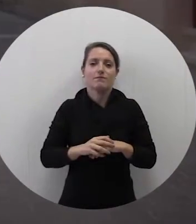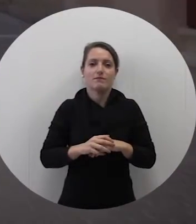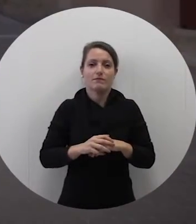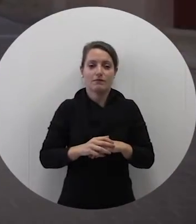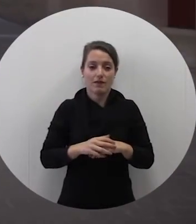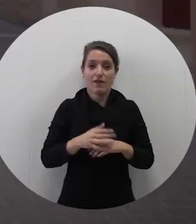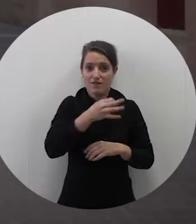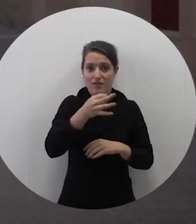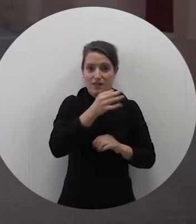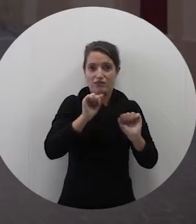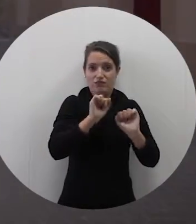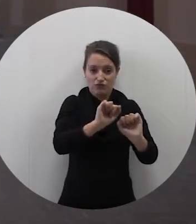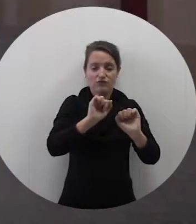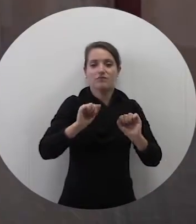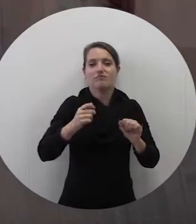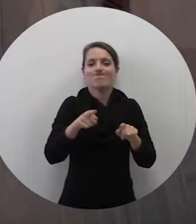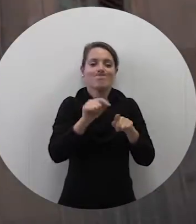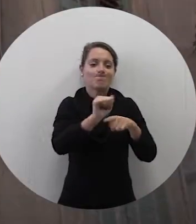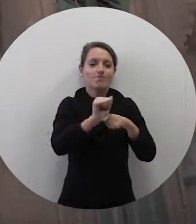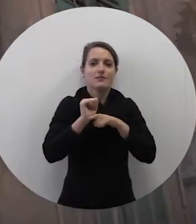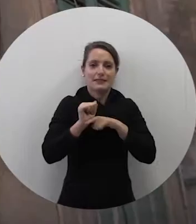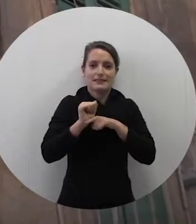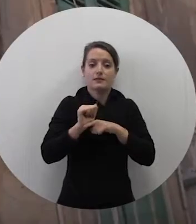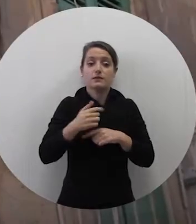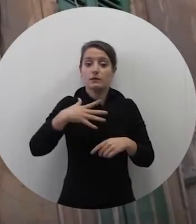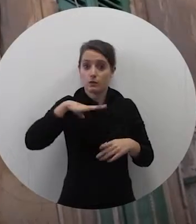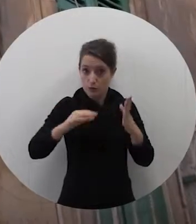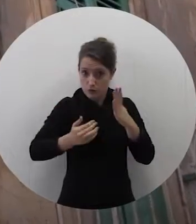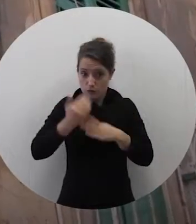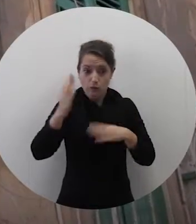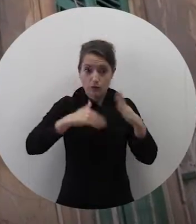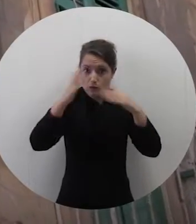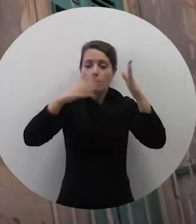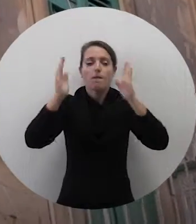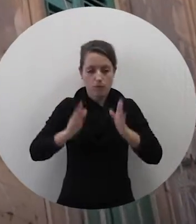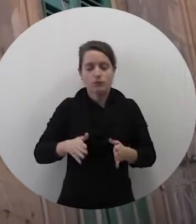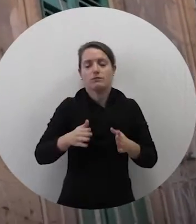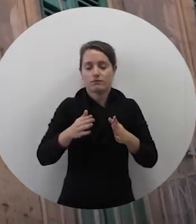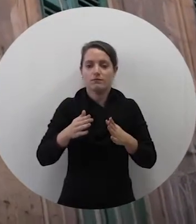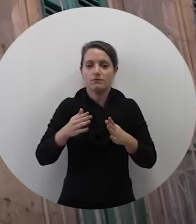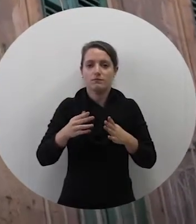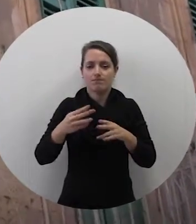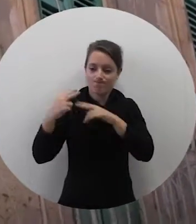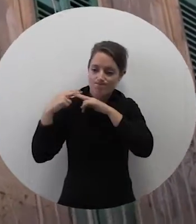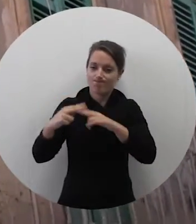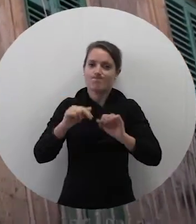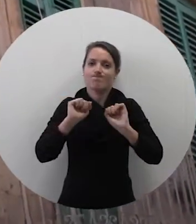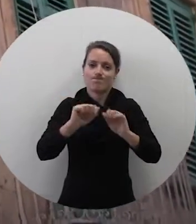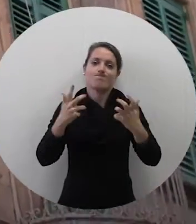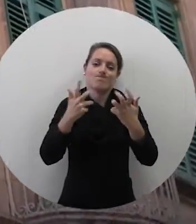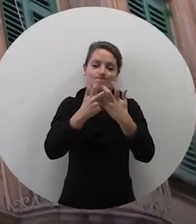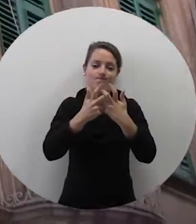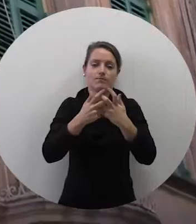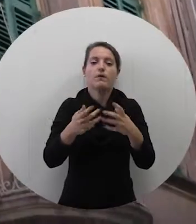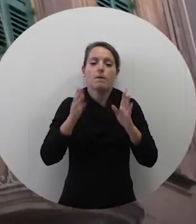retained. Any structural works have to keep to the traditional and historical features that include wooden